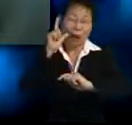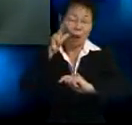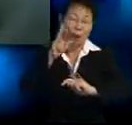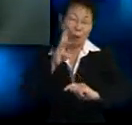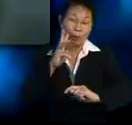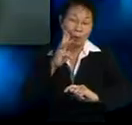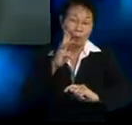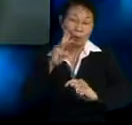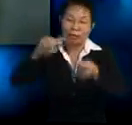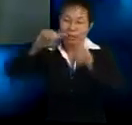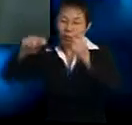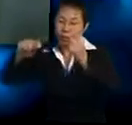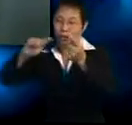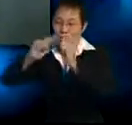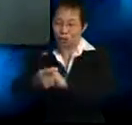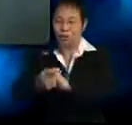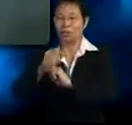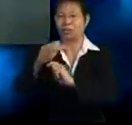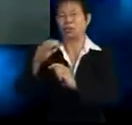water that turns chalky.